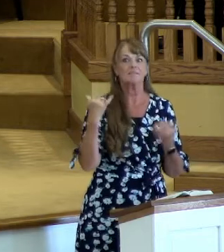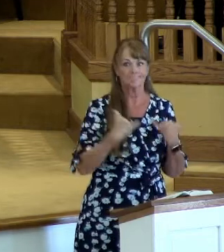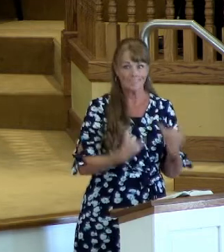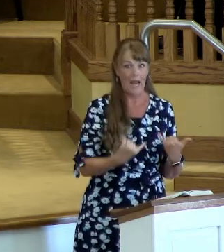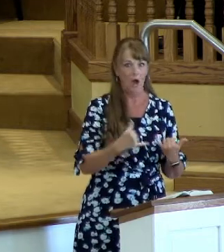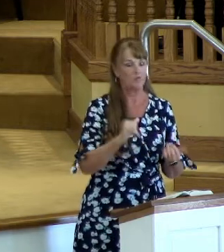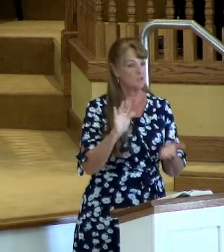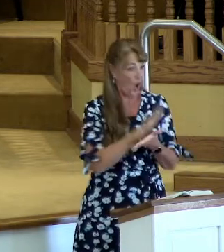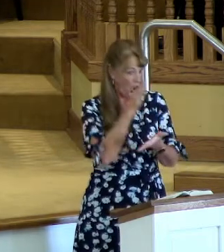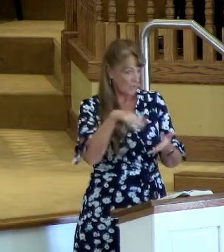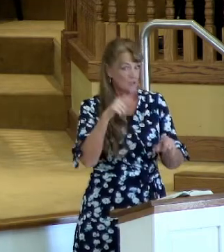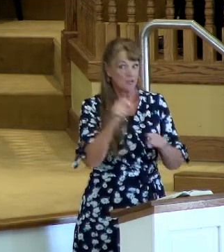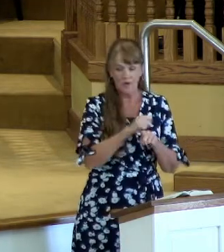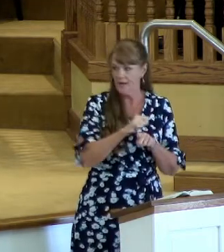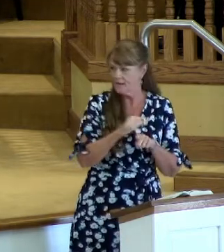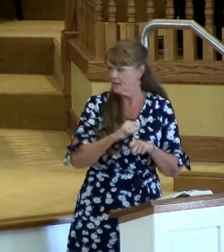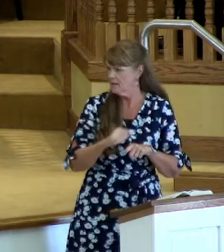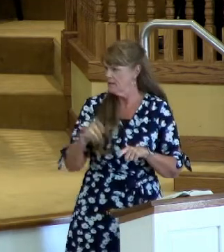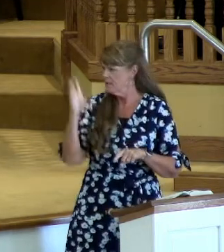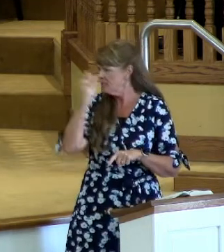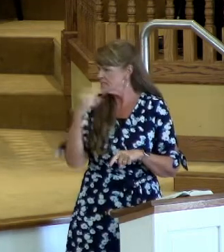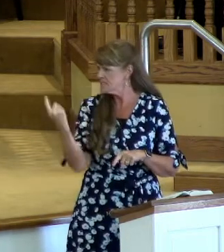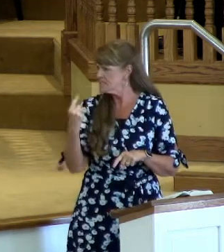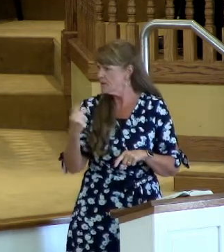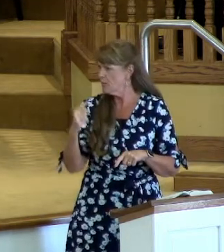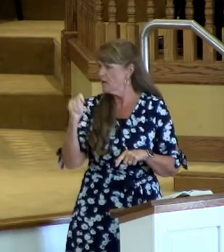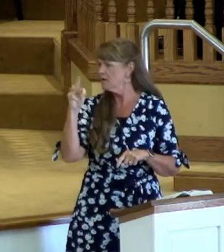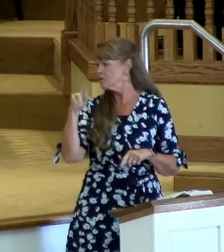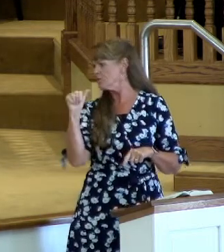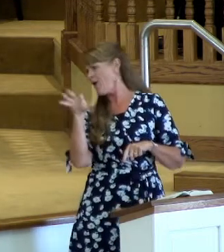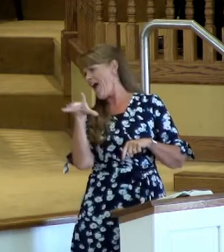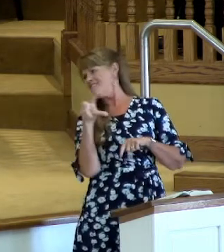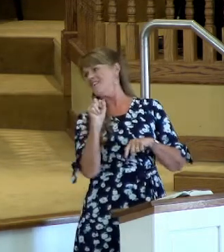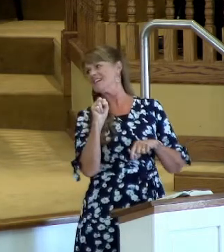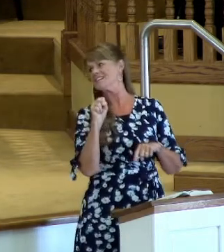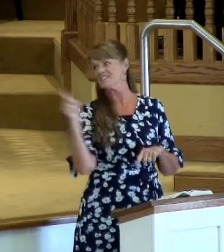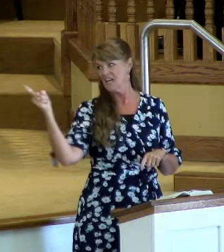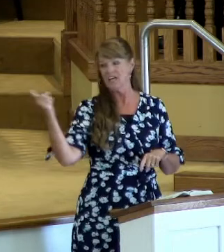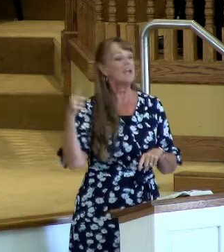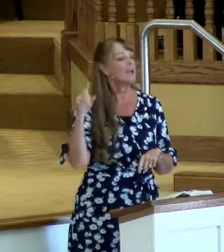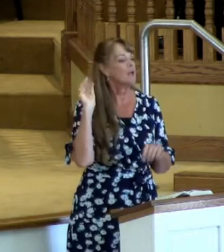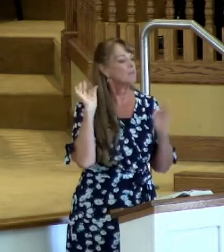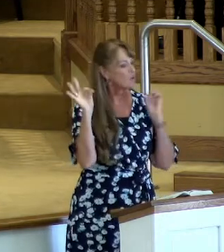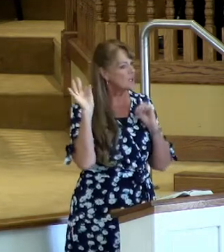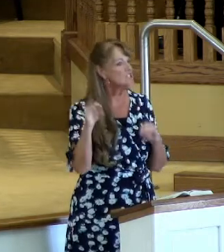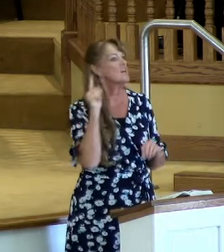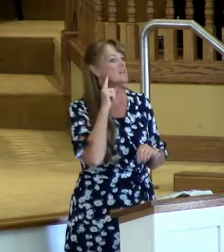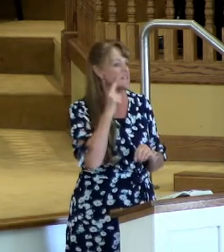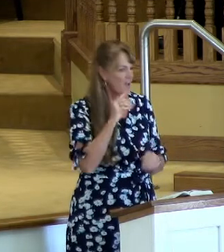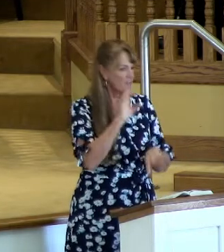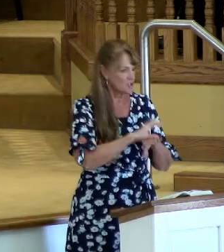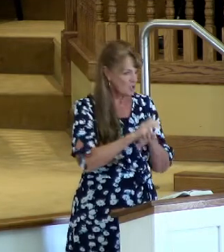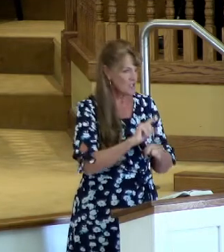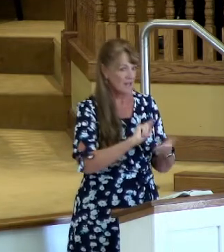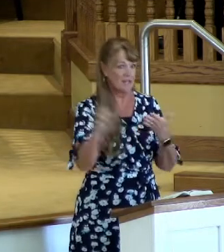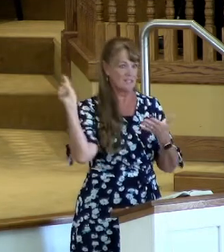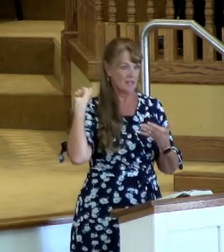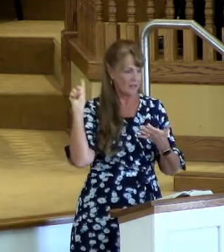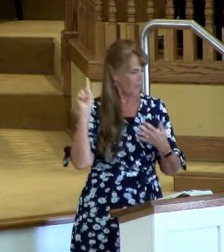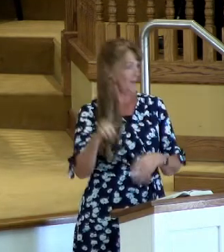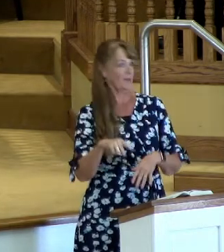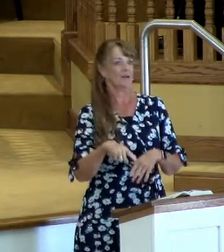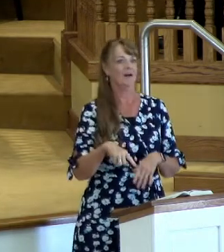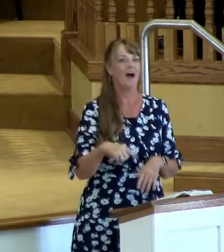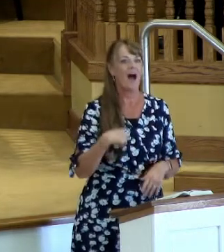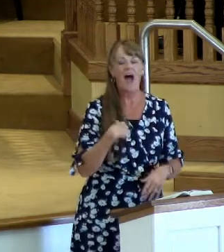and Brayden aren't here tonight, and then I'm missing a preacher boy. What? Travis, my soul, shame on me. Travis got to preach Deaf Church last Sunday morning on prayer, and